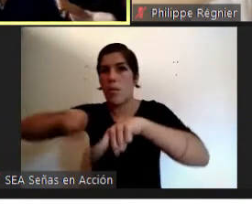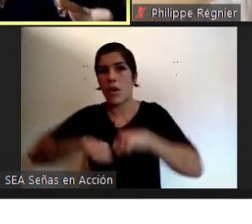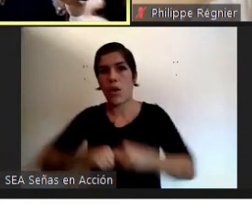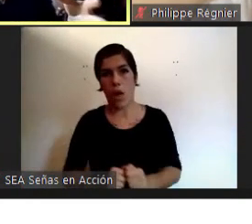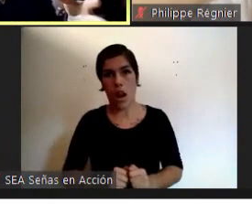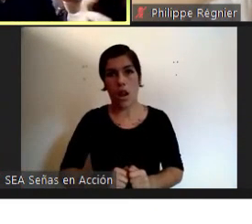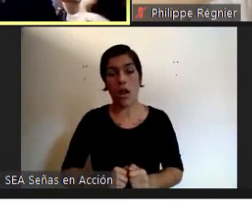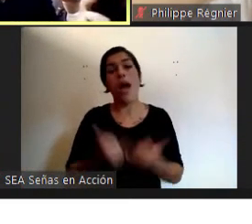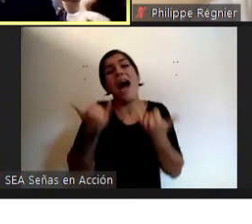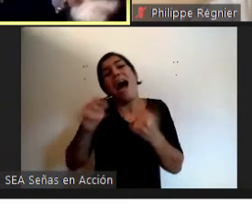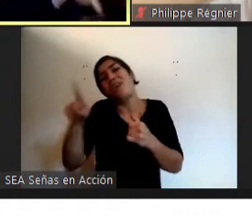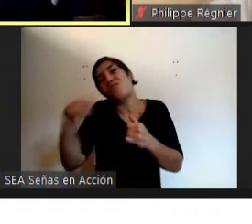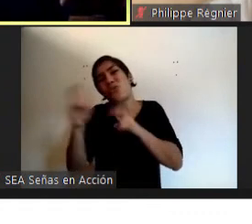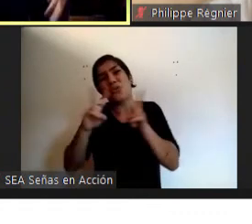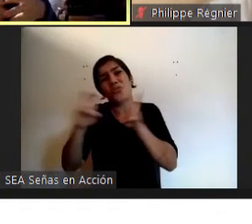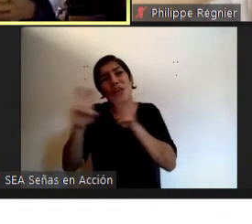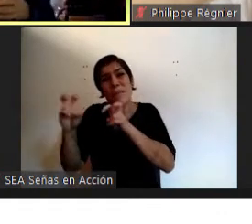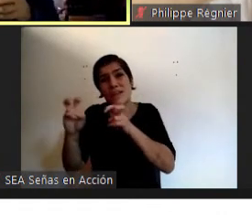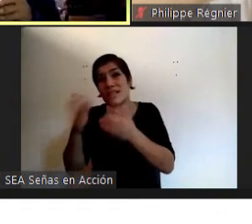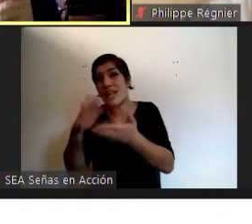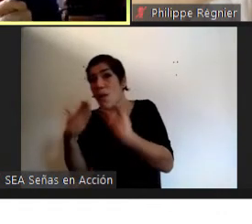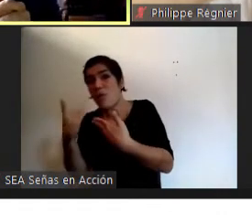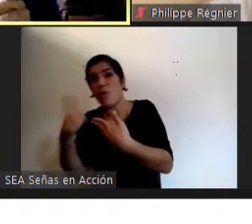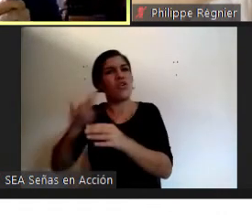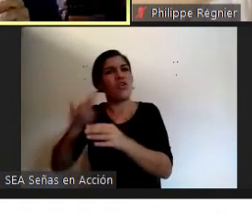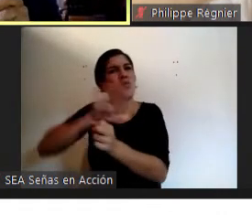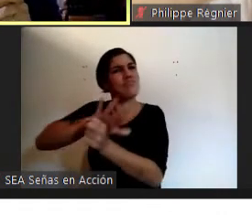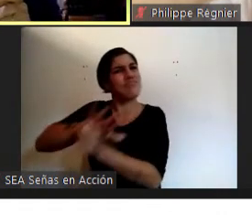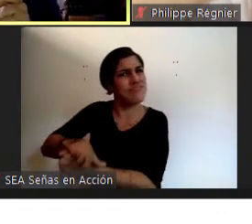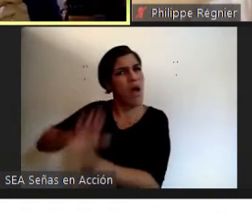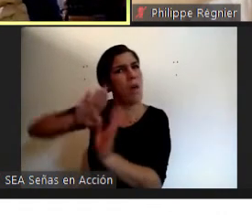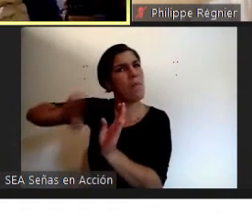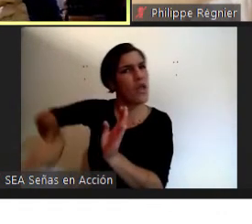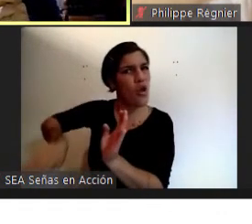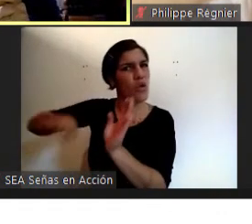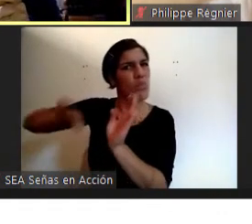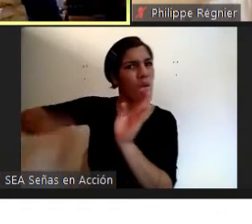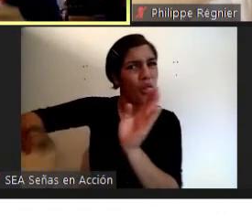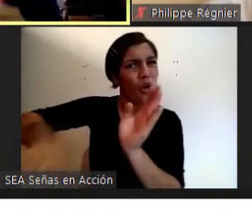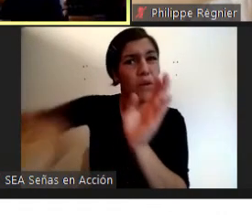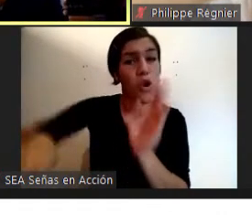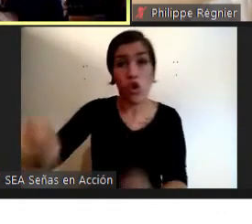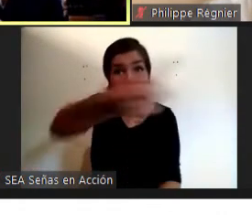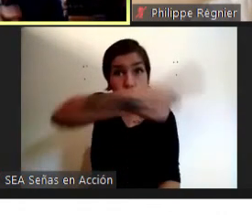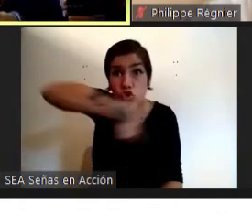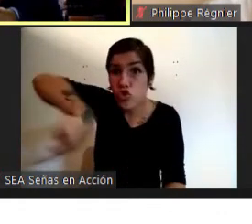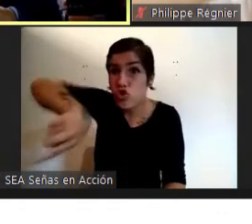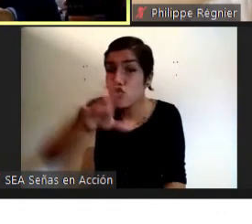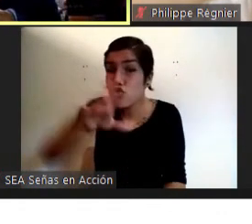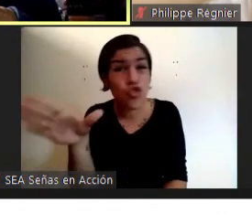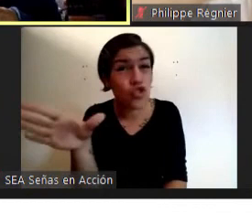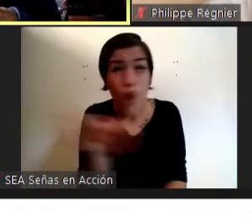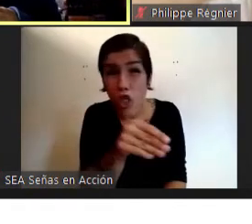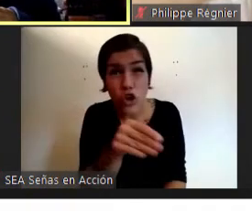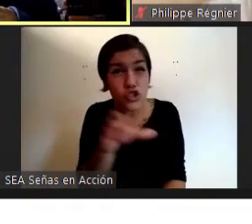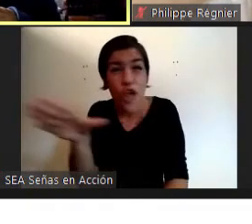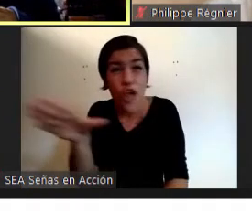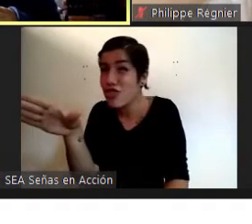expands things, it narrows our focus on all the things we are looking for. All journalists have